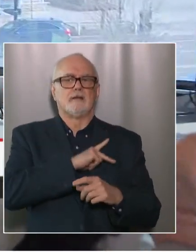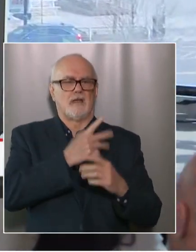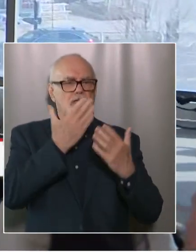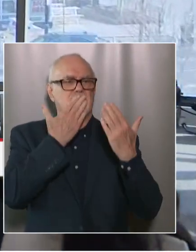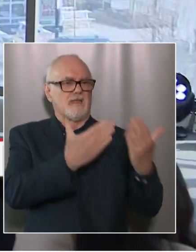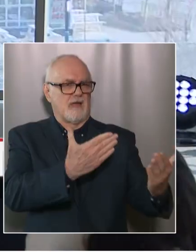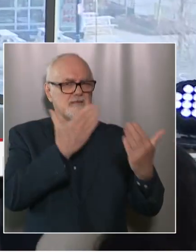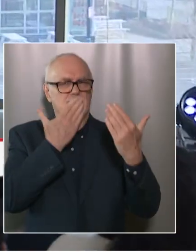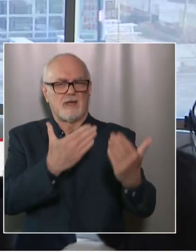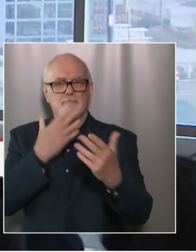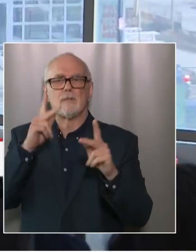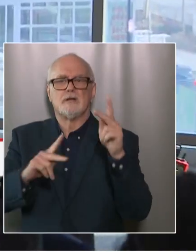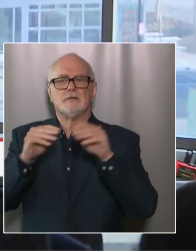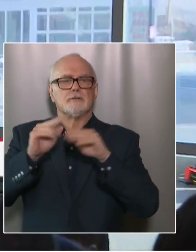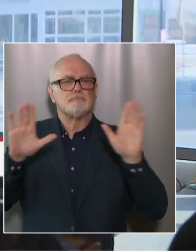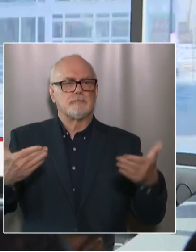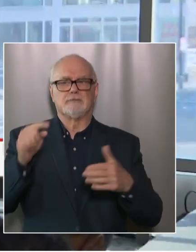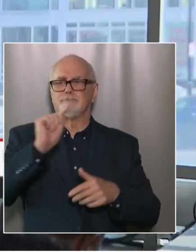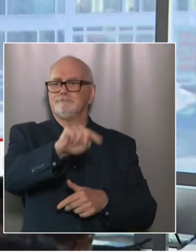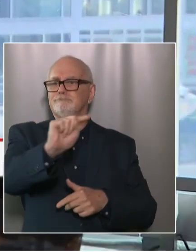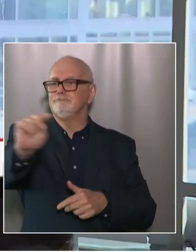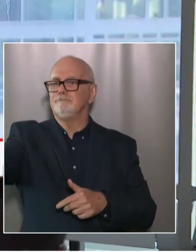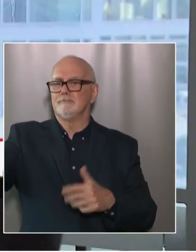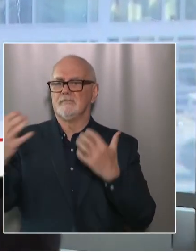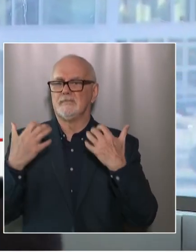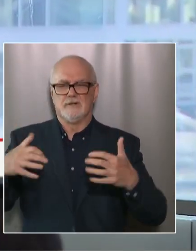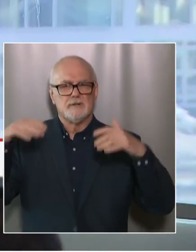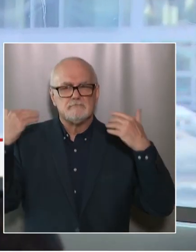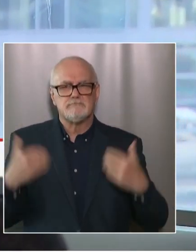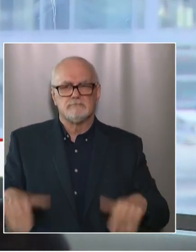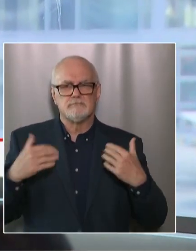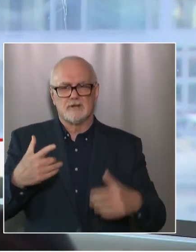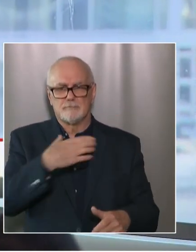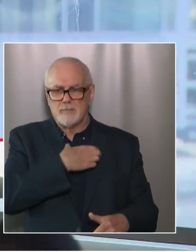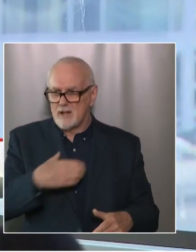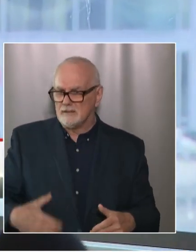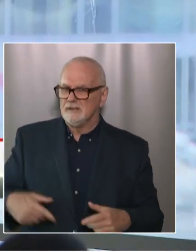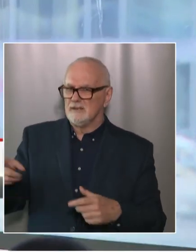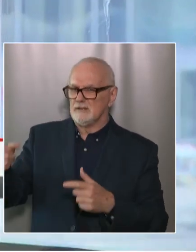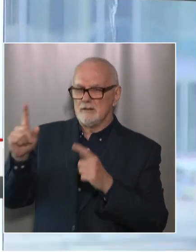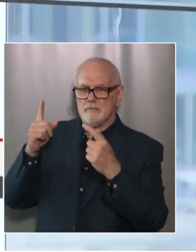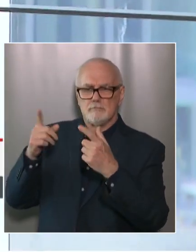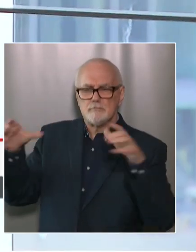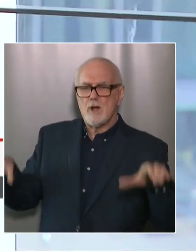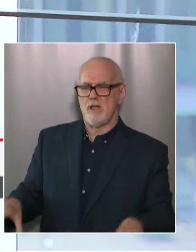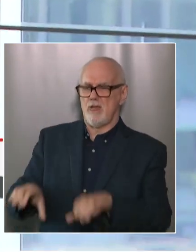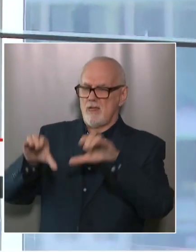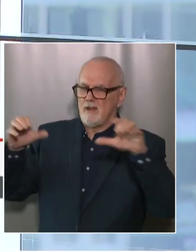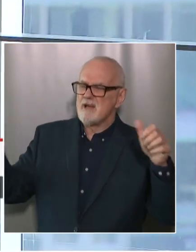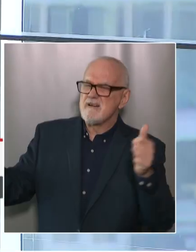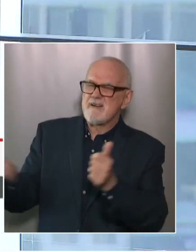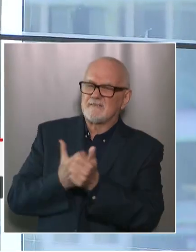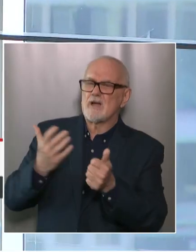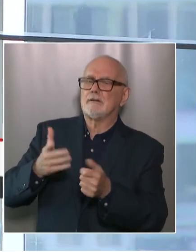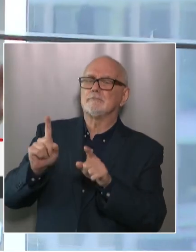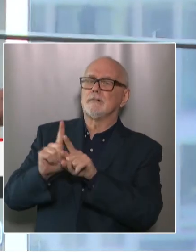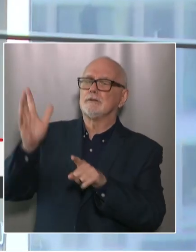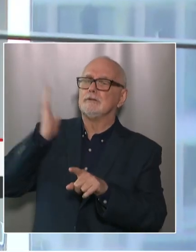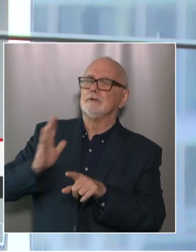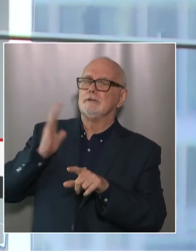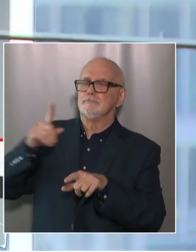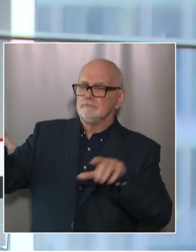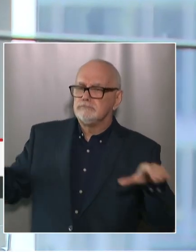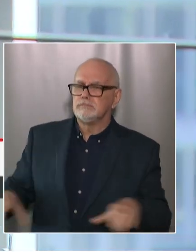of people in the room, Mayor, for what you've done, for what you're doing, and just the recognition of